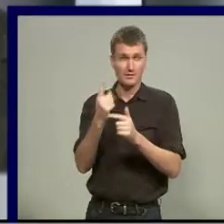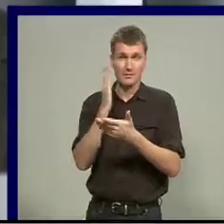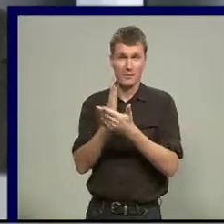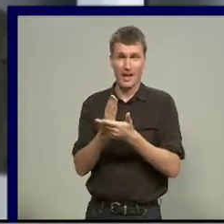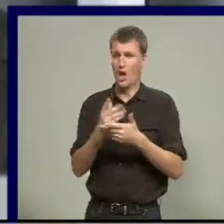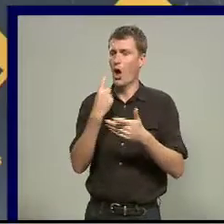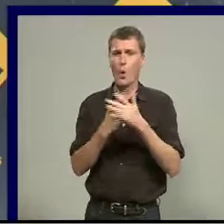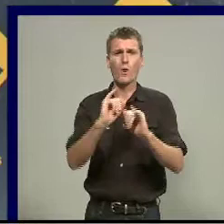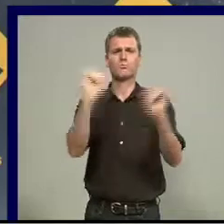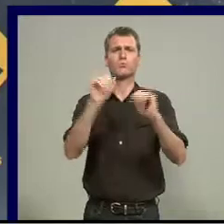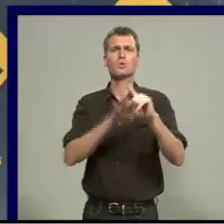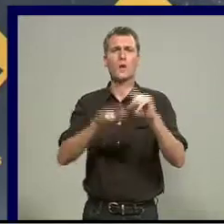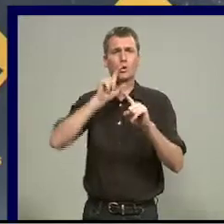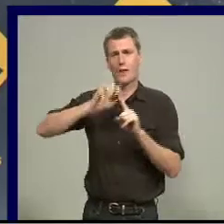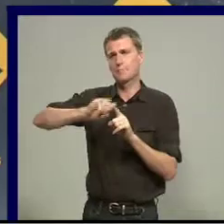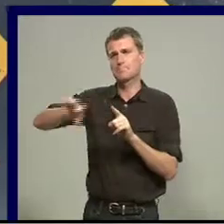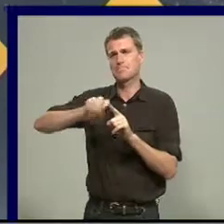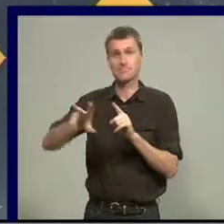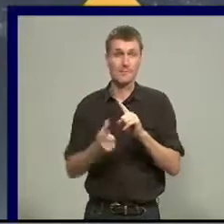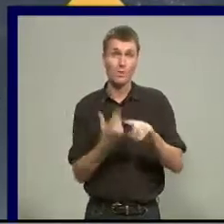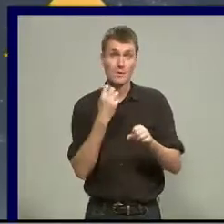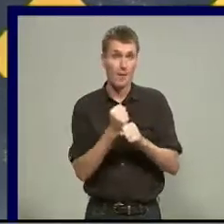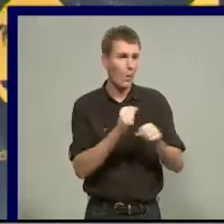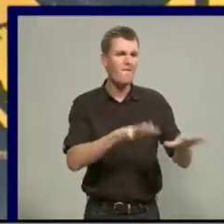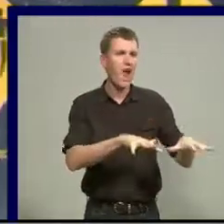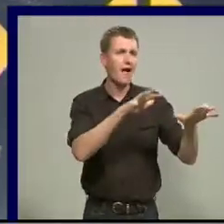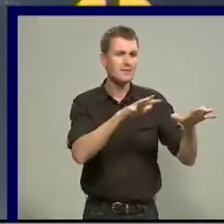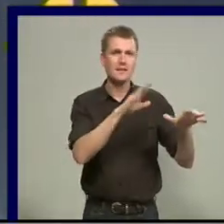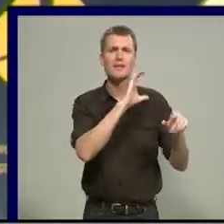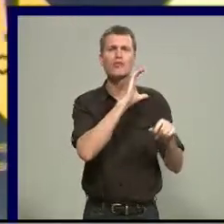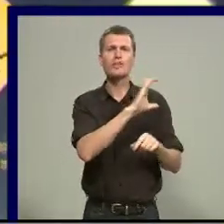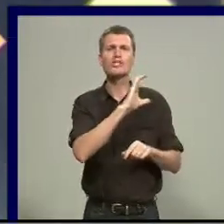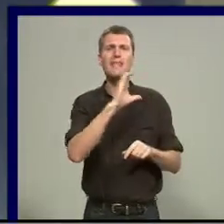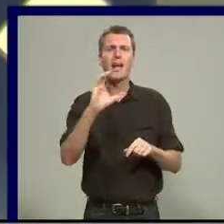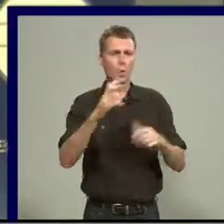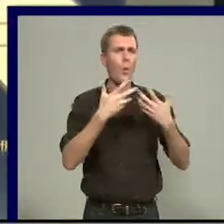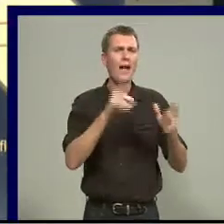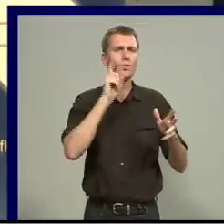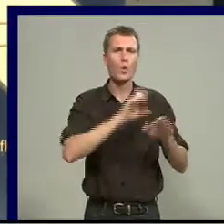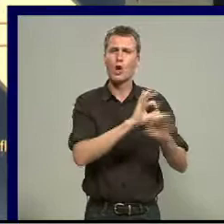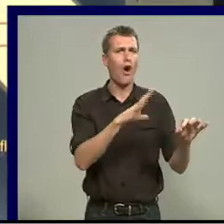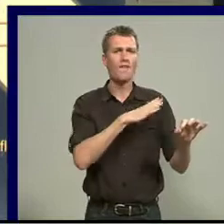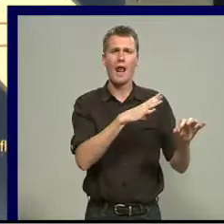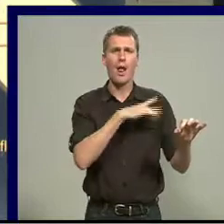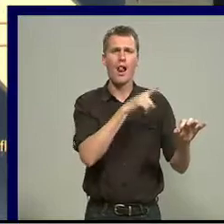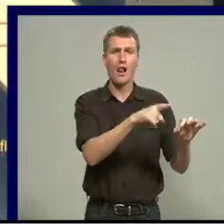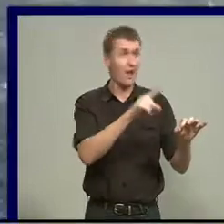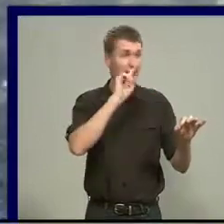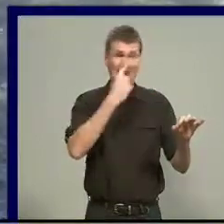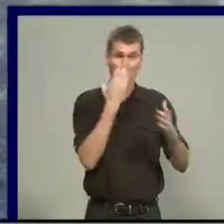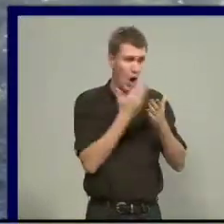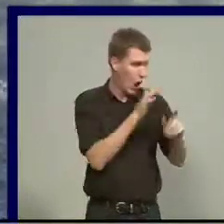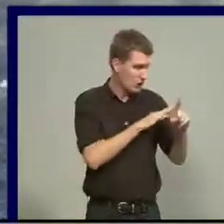extreme circumstances, such as flooding when the Christchurch City Council's wastewater network is unavailable and there's no room to store the waste on